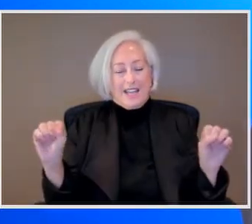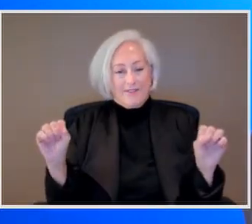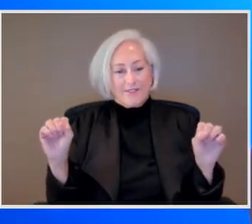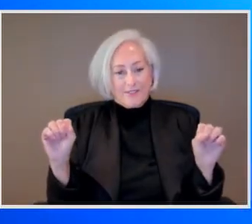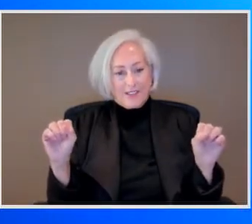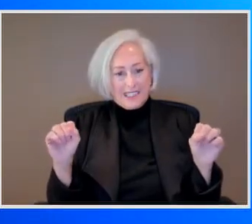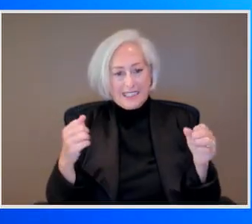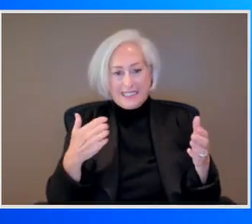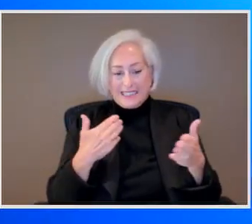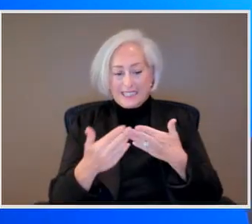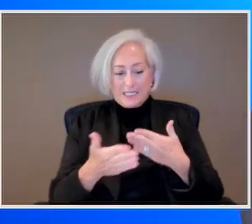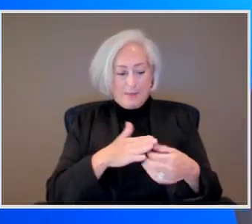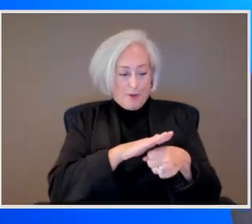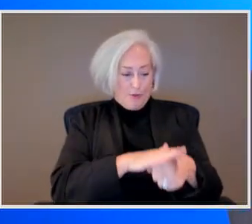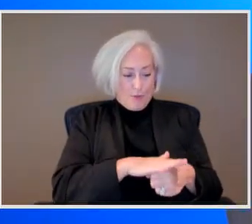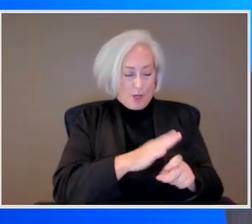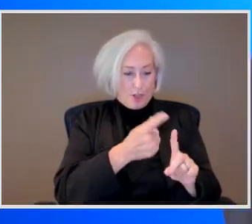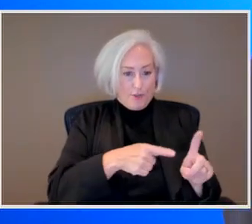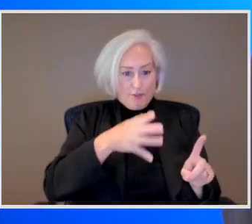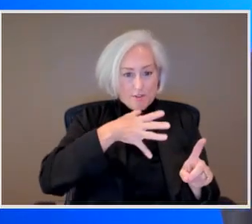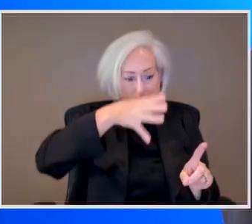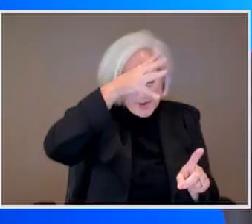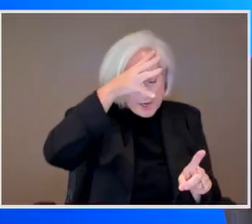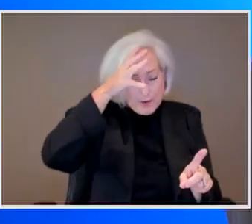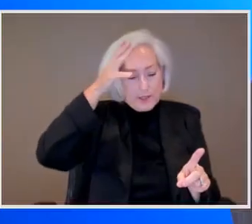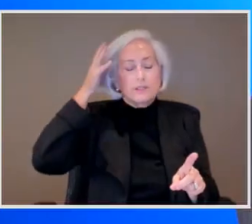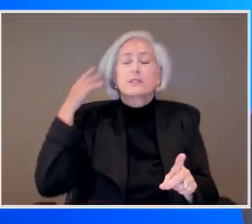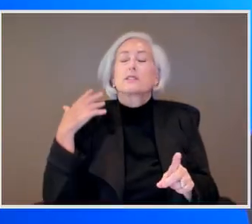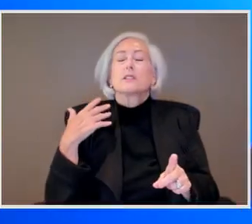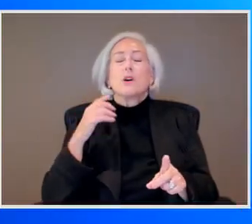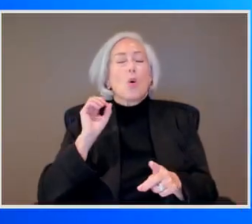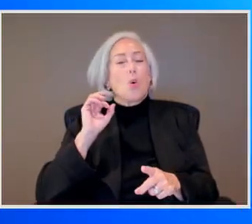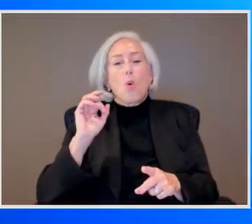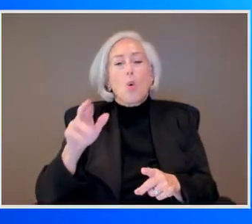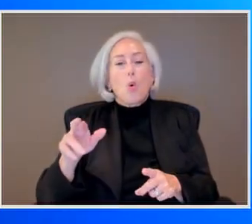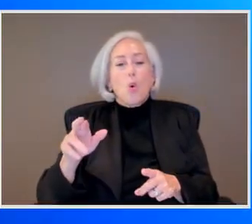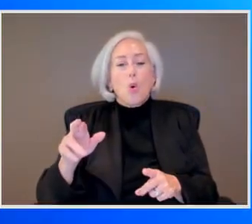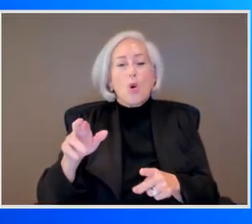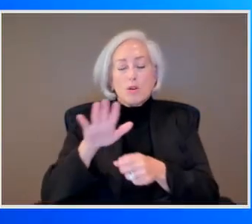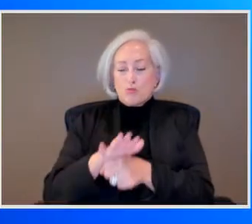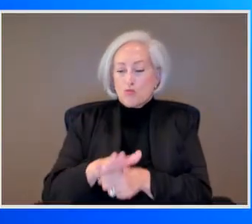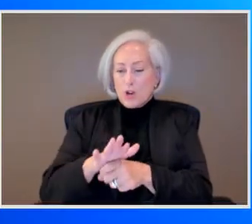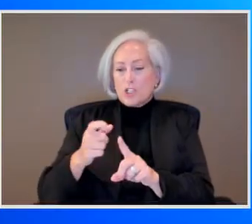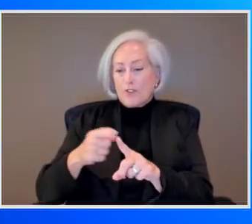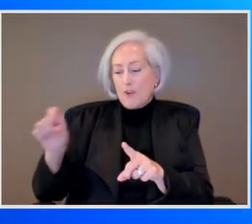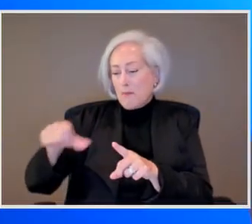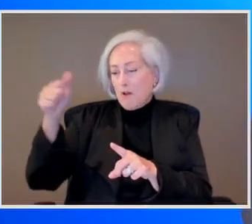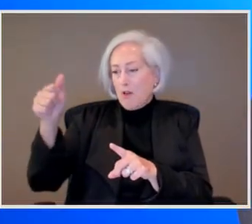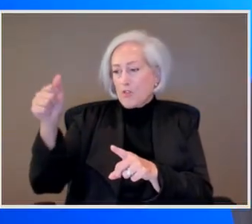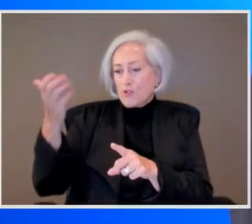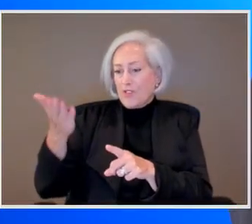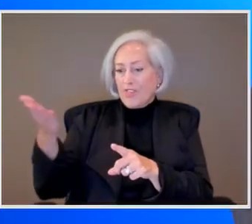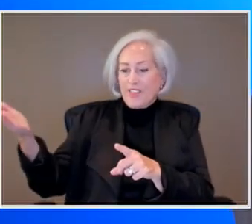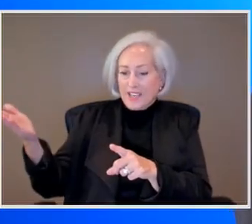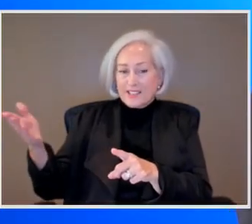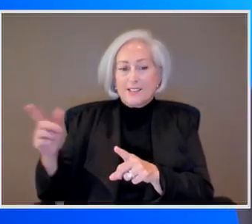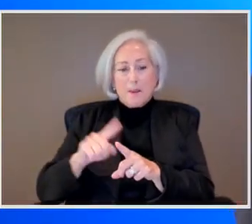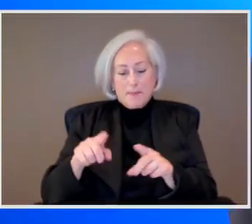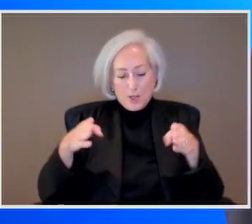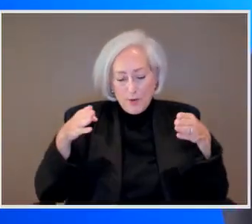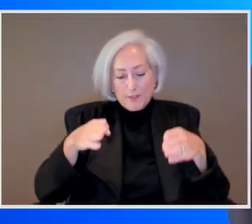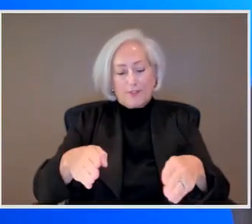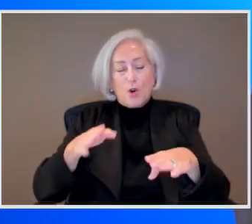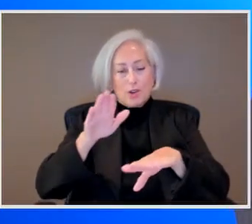pressure from parents to get the kid back out on the field or pressure from other places, but it's care you can count on.